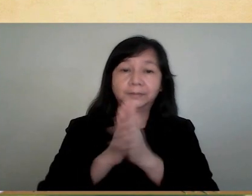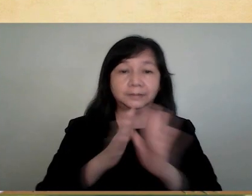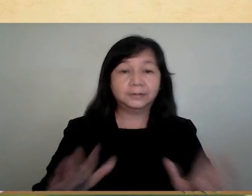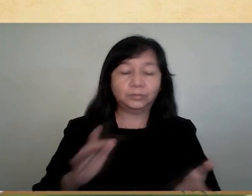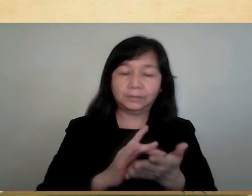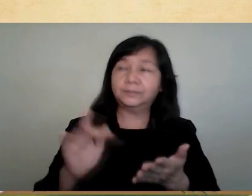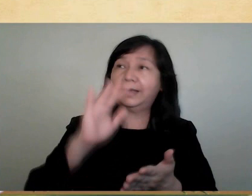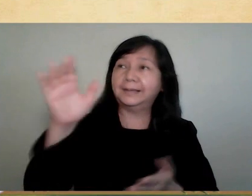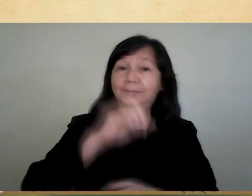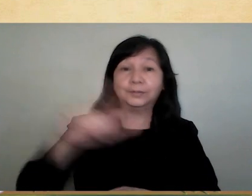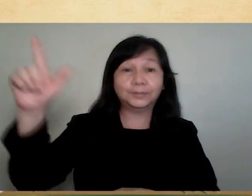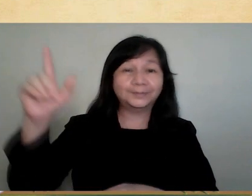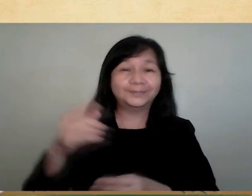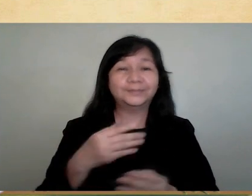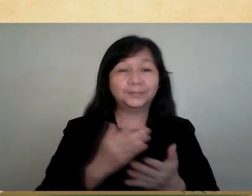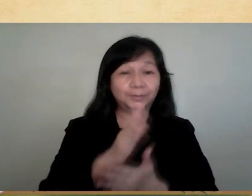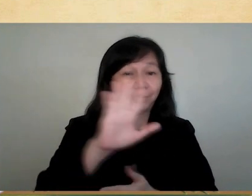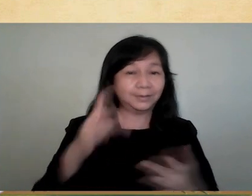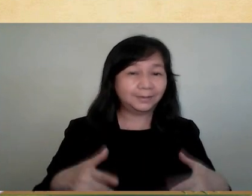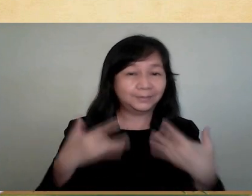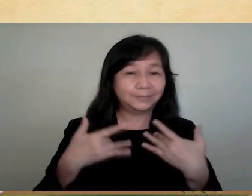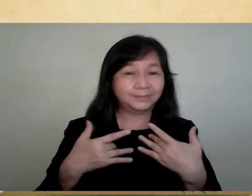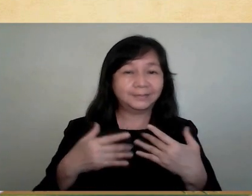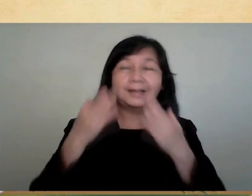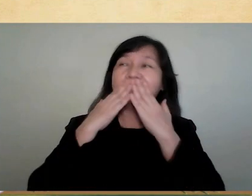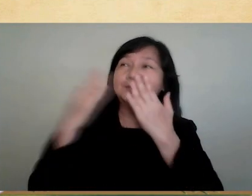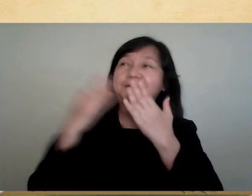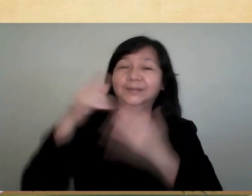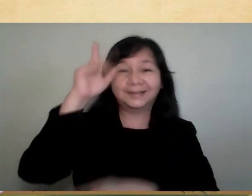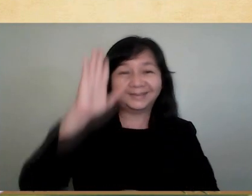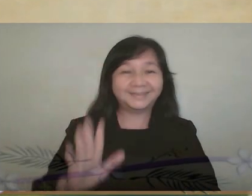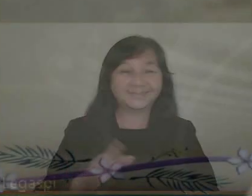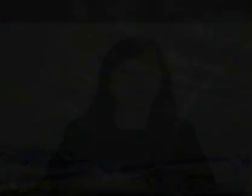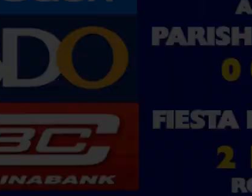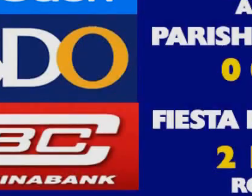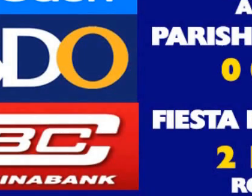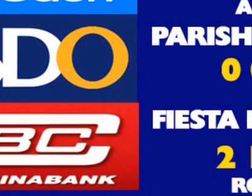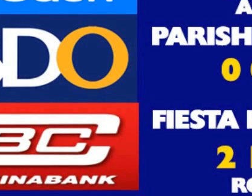in peace, loving and serving the Lord in one another. Thanks be to God.